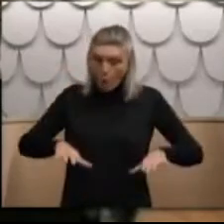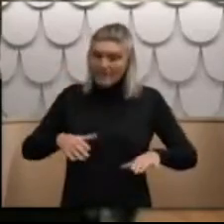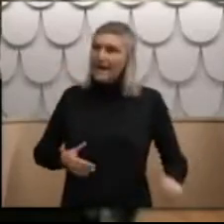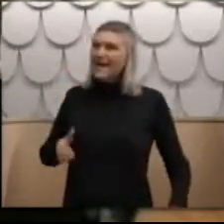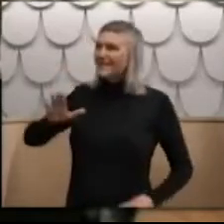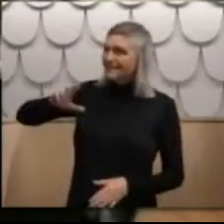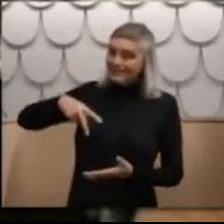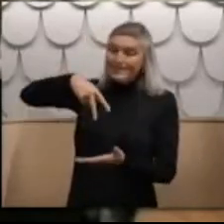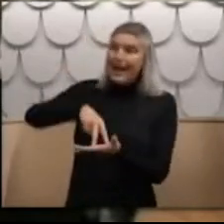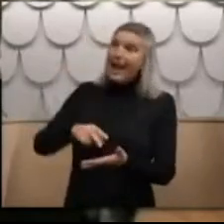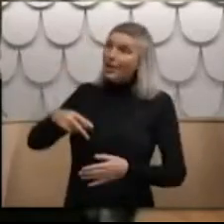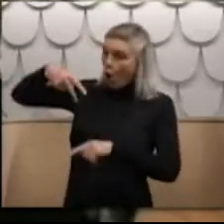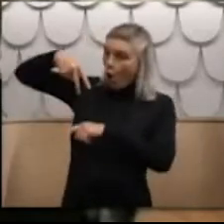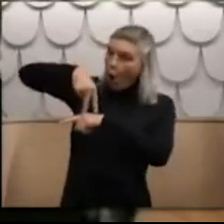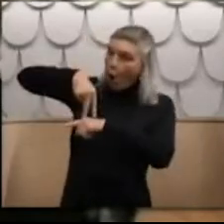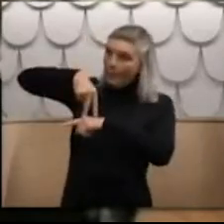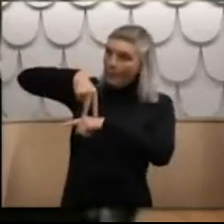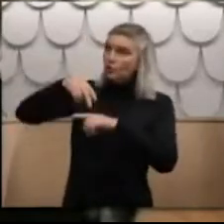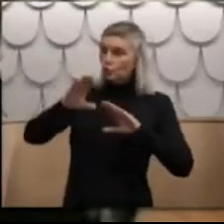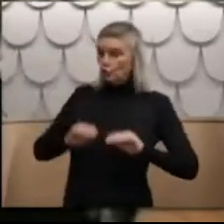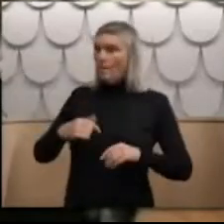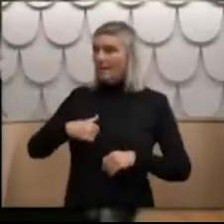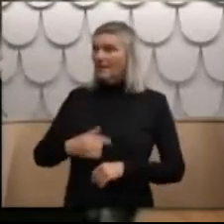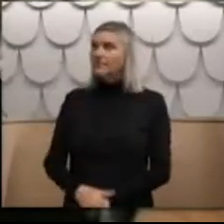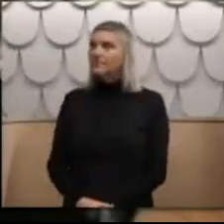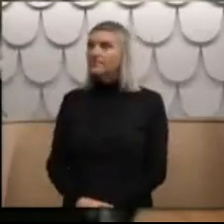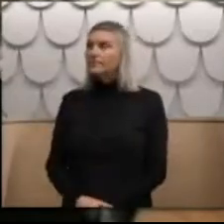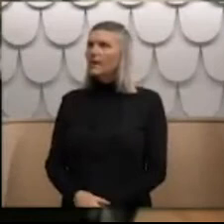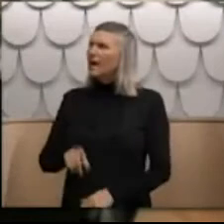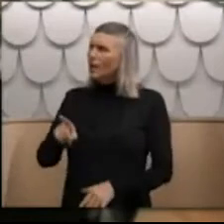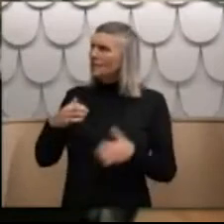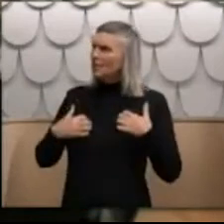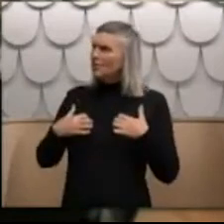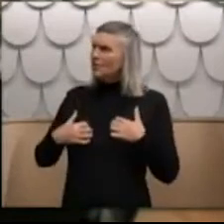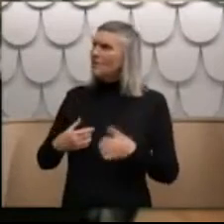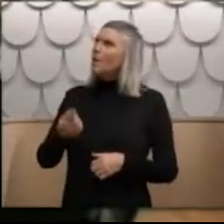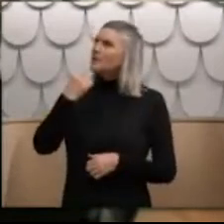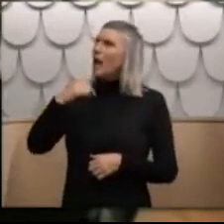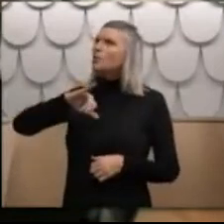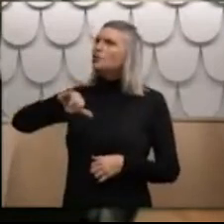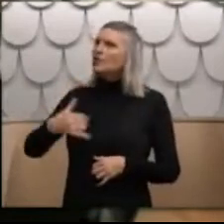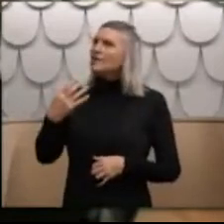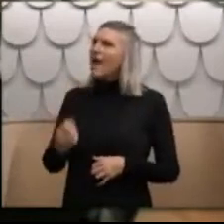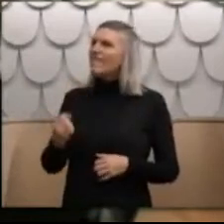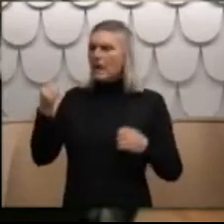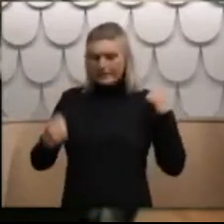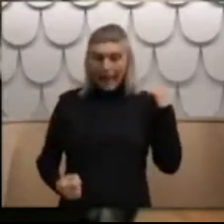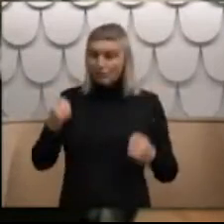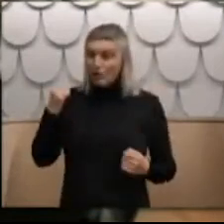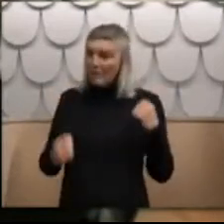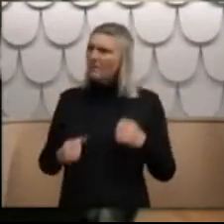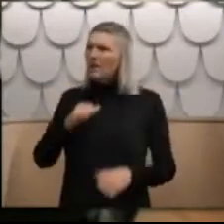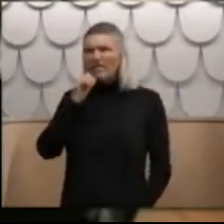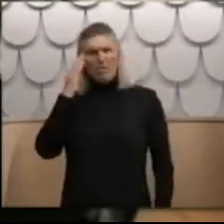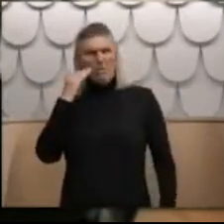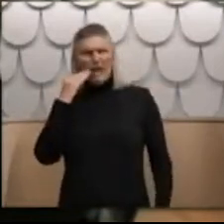me. What was interesting was that they would say I was just having a tantrum, but if a Pākehā